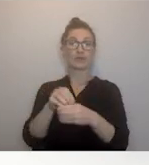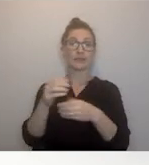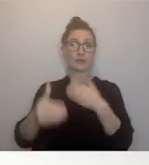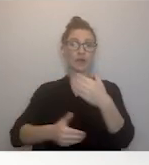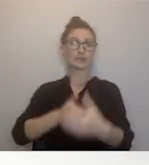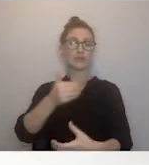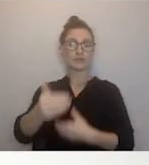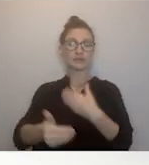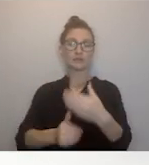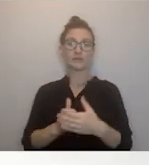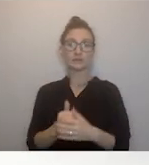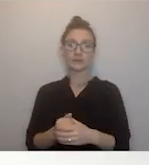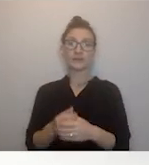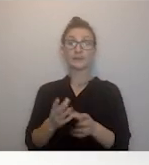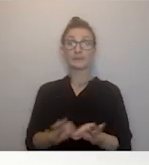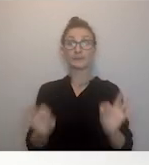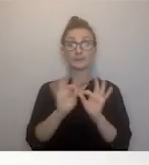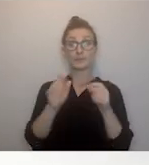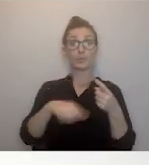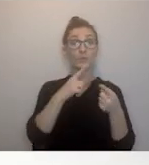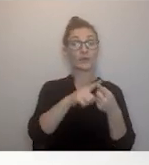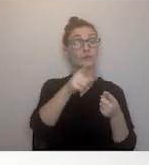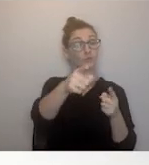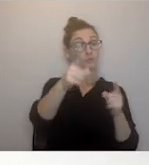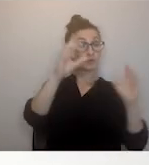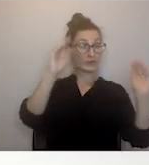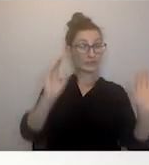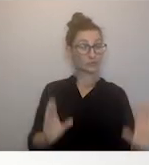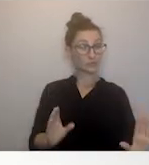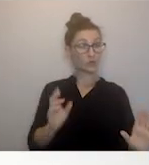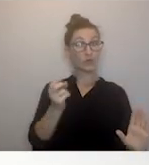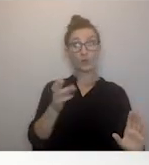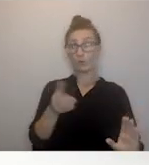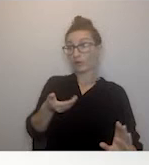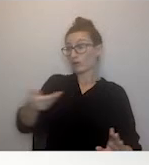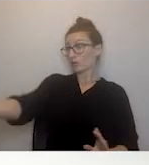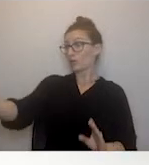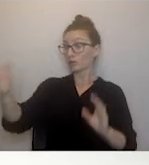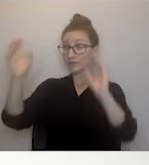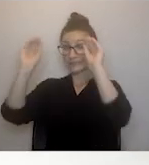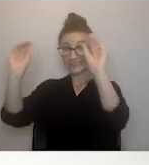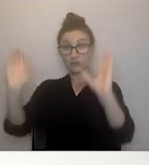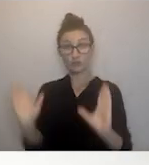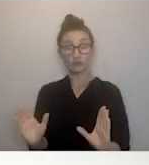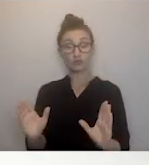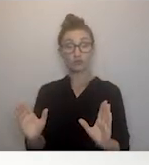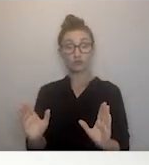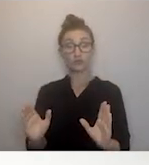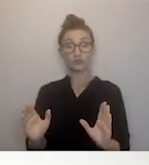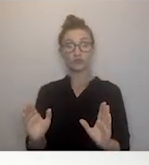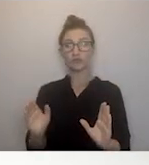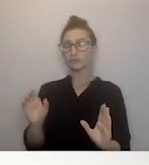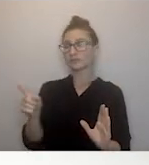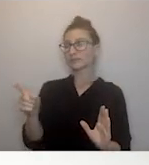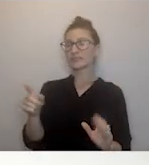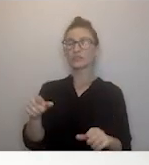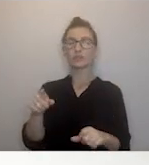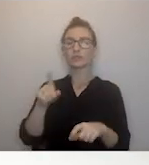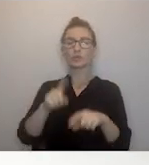flexible in the process. It's really important when you are as the teacher or the teacher that you got to work with a